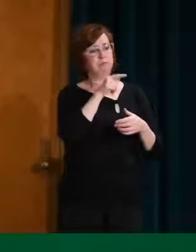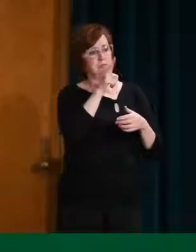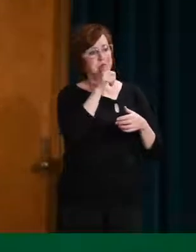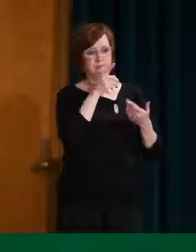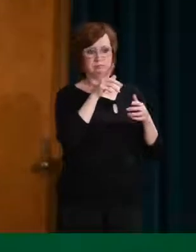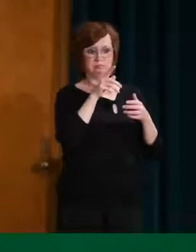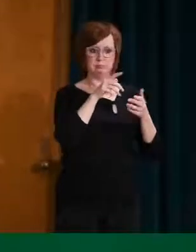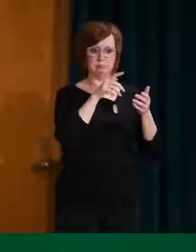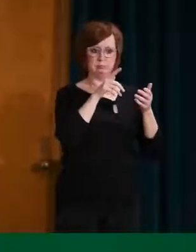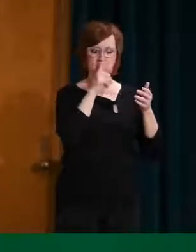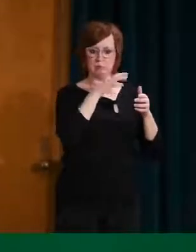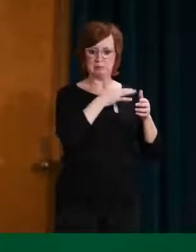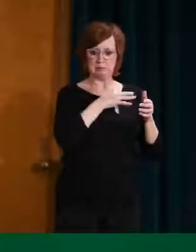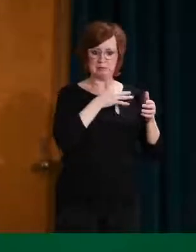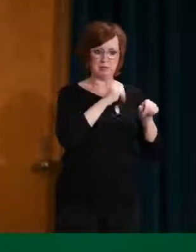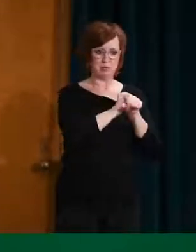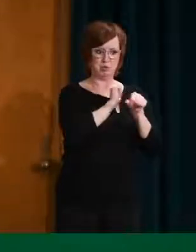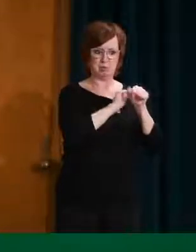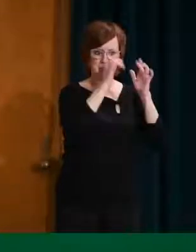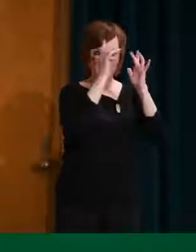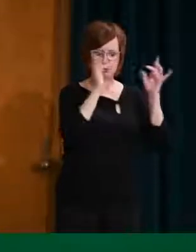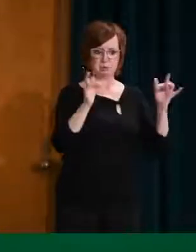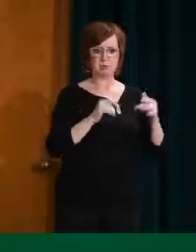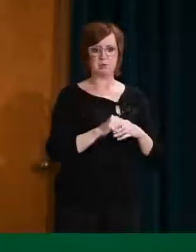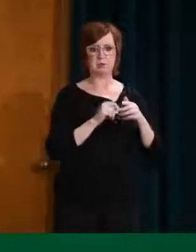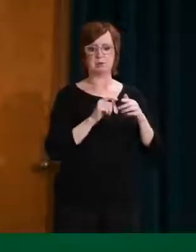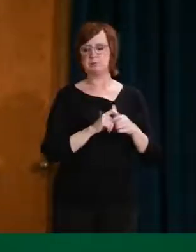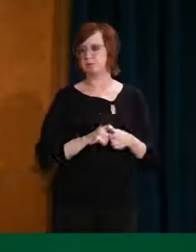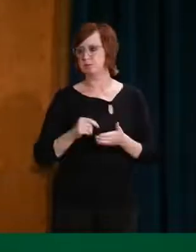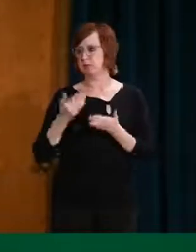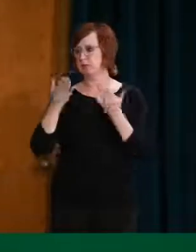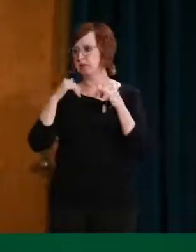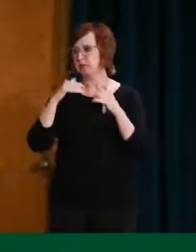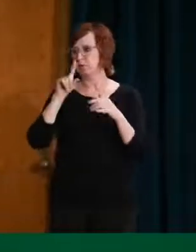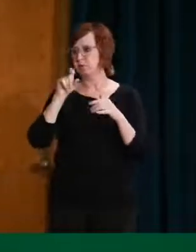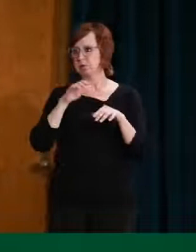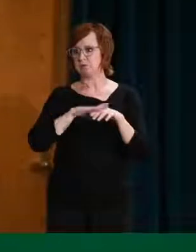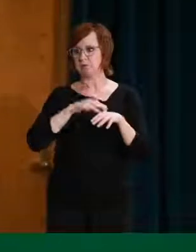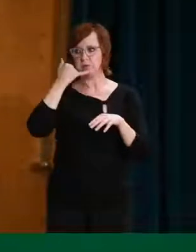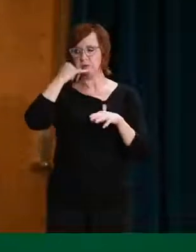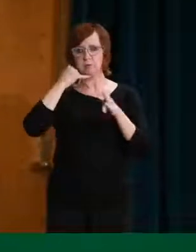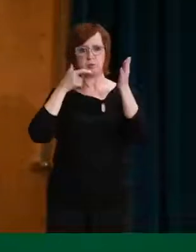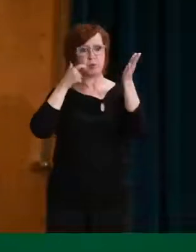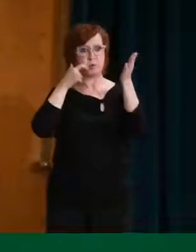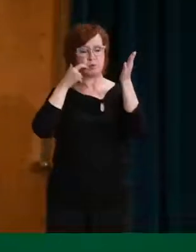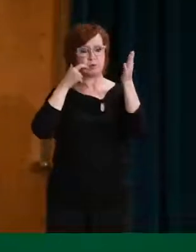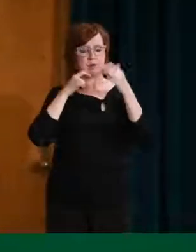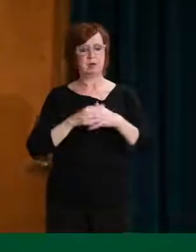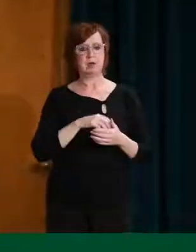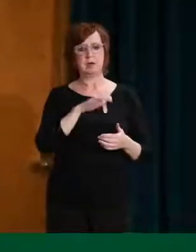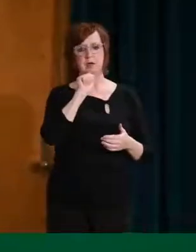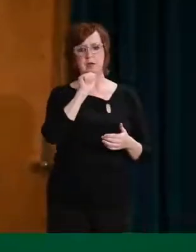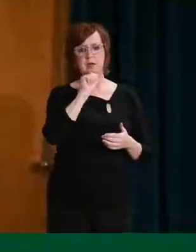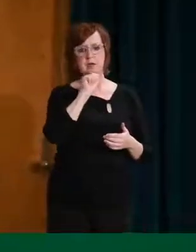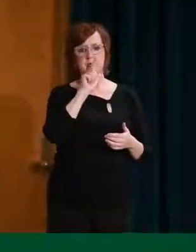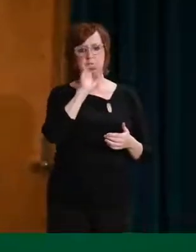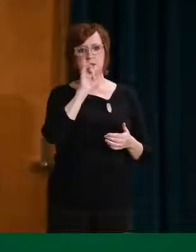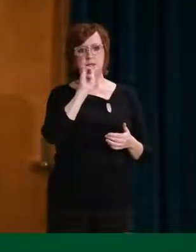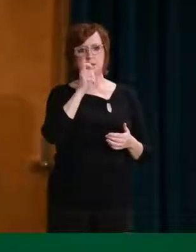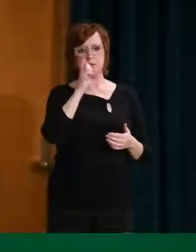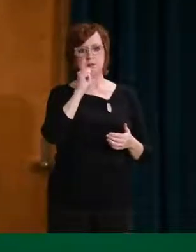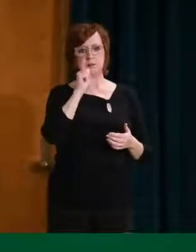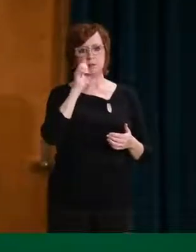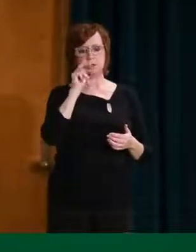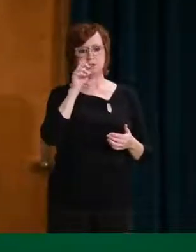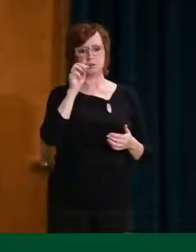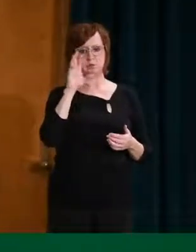the usage of that equipment. We'll go to our next question on the line, operator. We have Alessandra Carnero